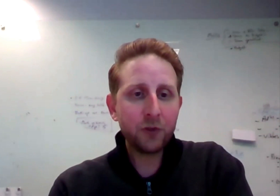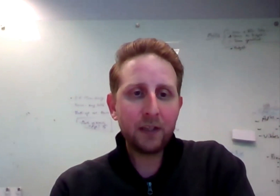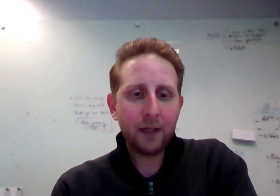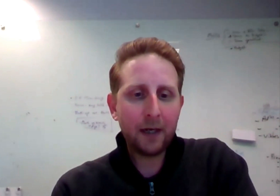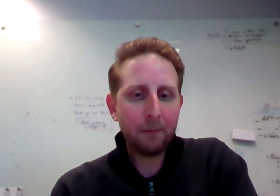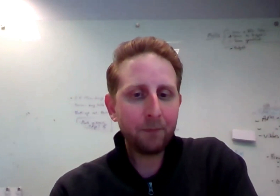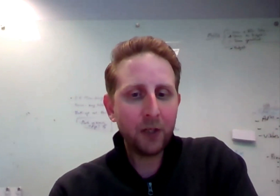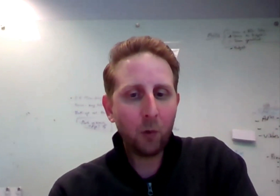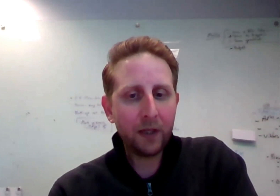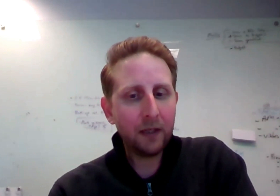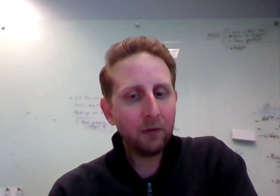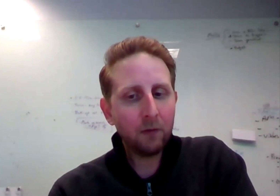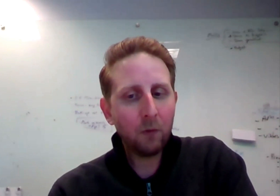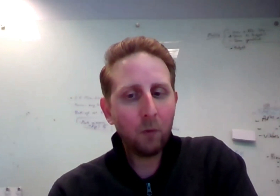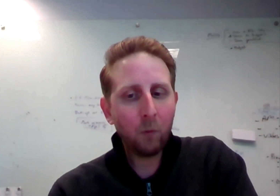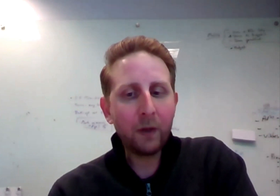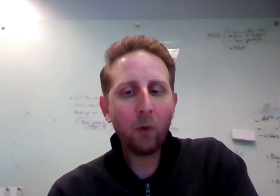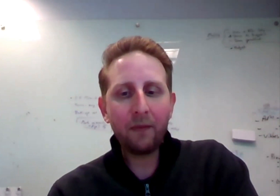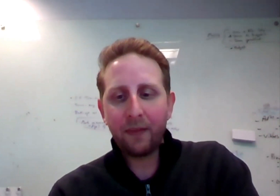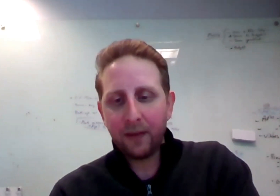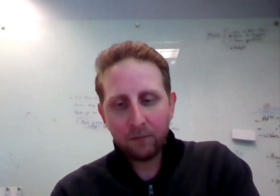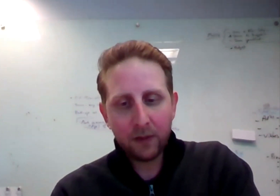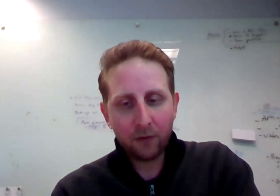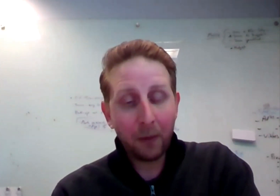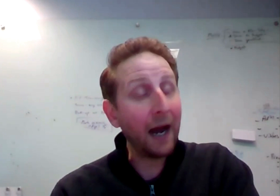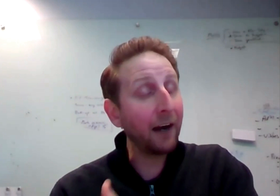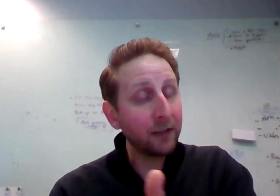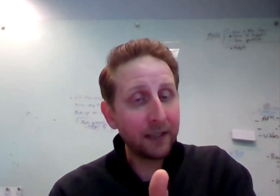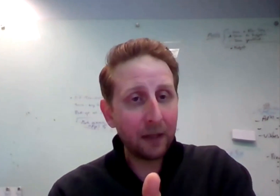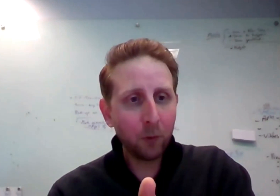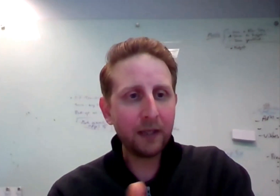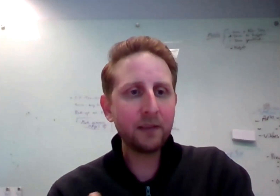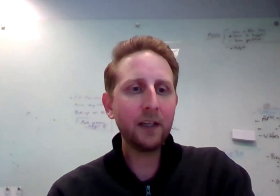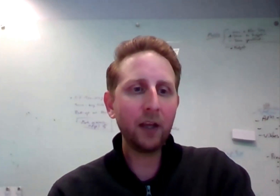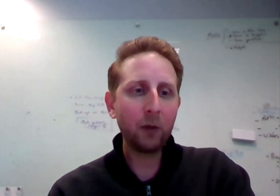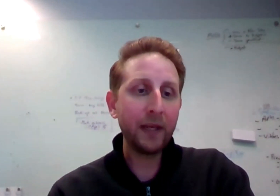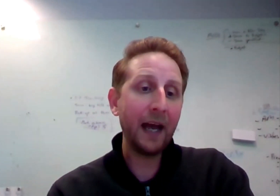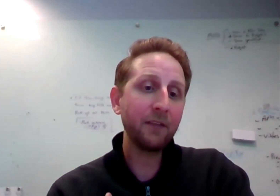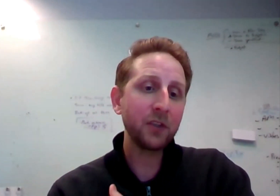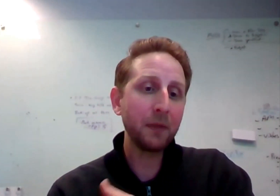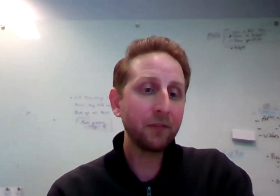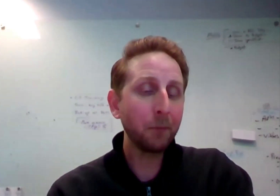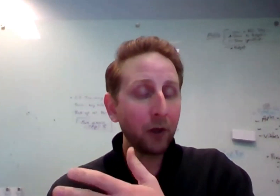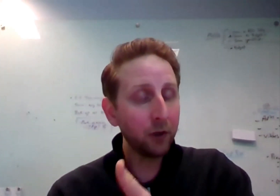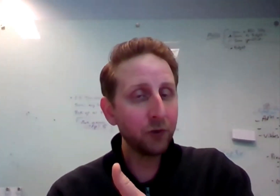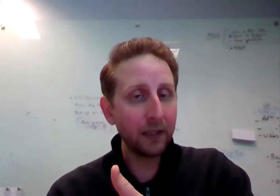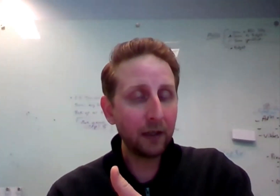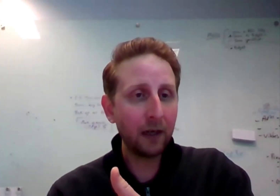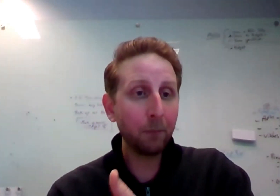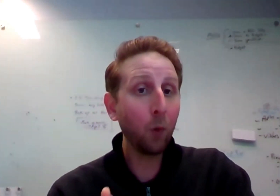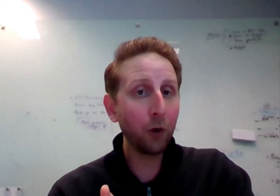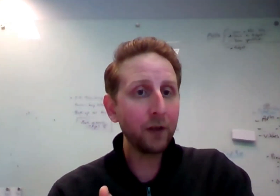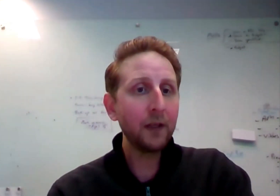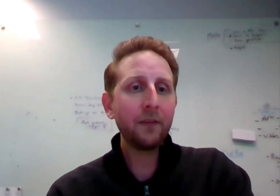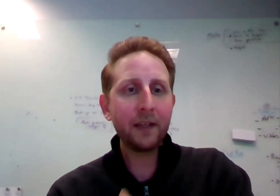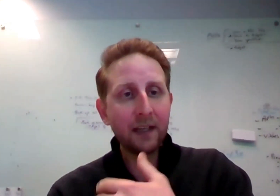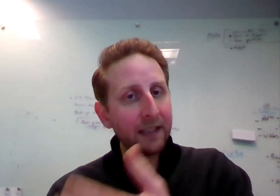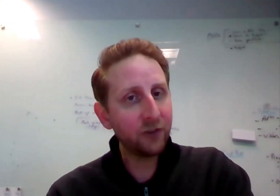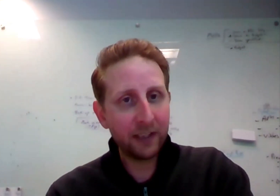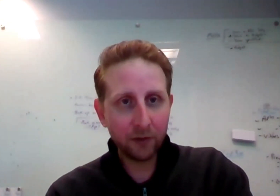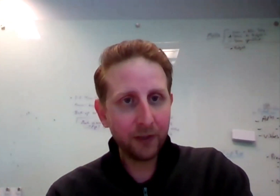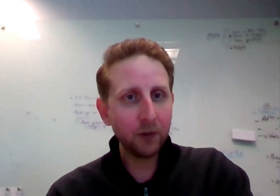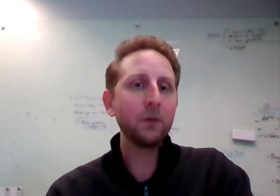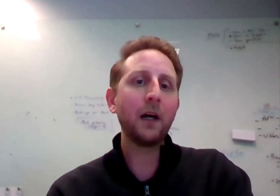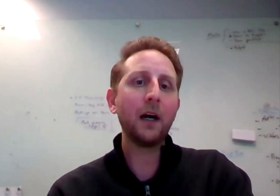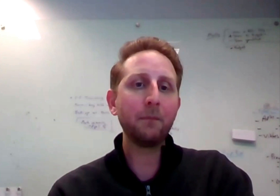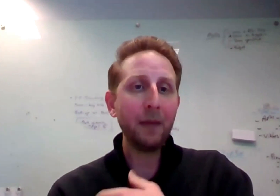equity, and inclusion, you know, we want, you know, from a hiring standpoint, you know, like we have somebody from our inclusion board that's